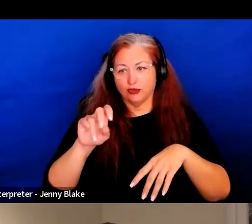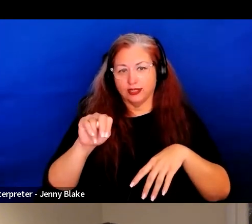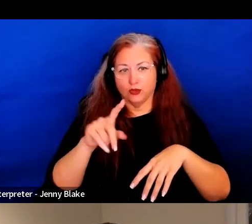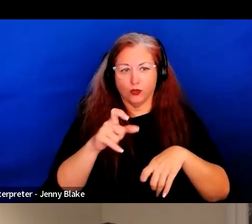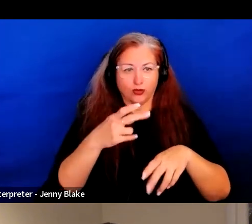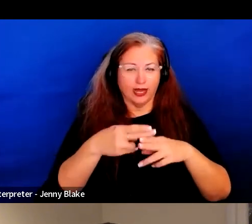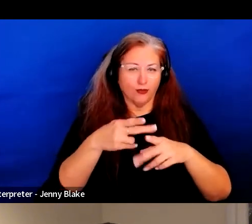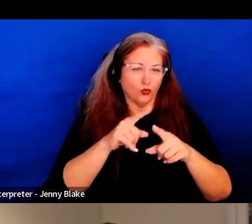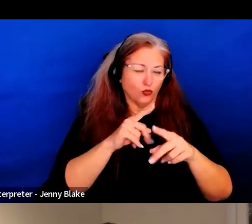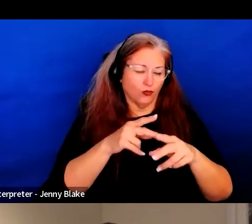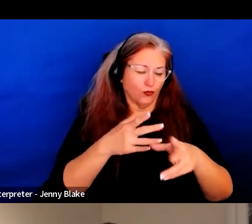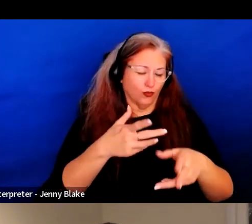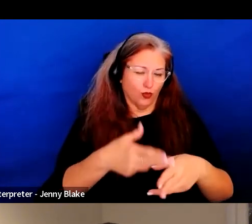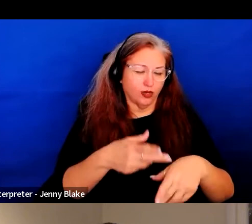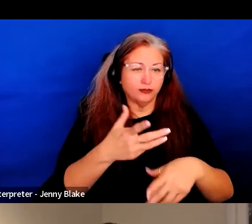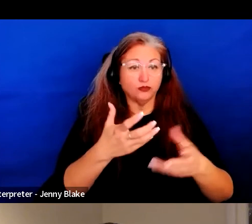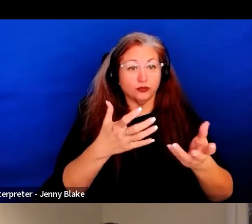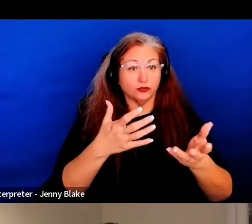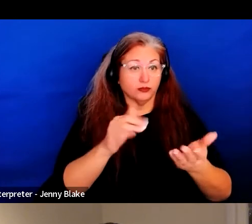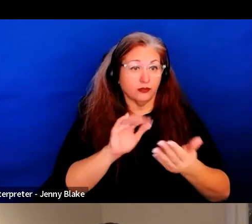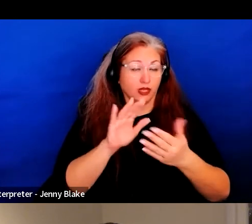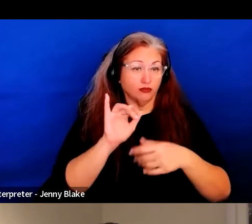called it, do you want to address,